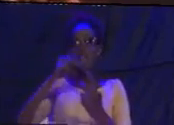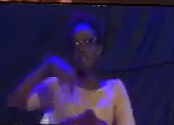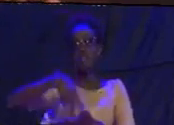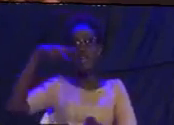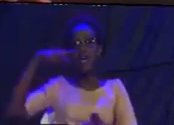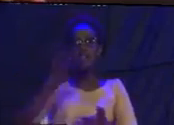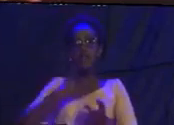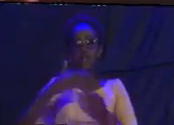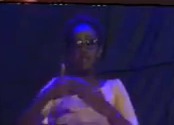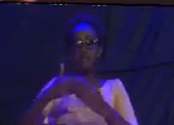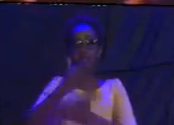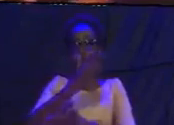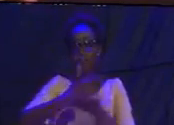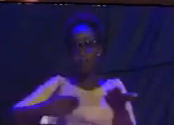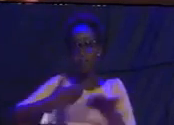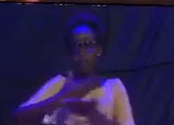He had a sword.